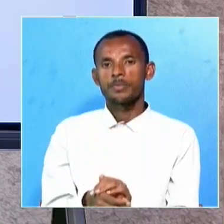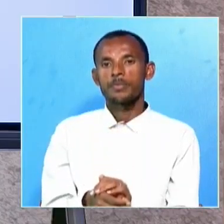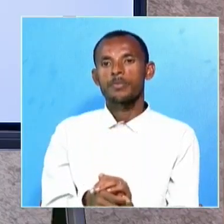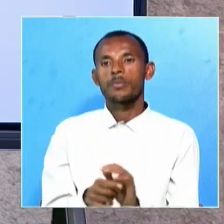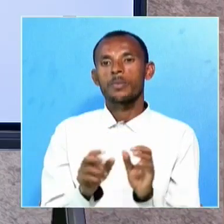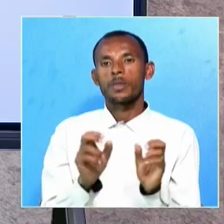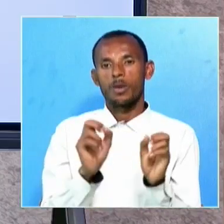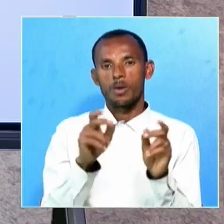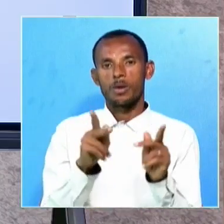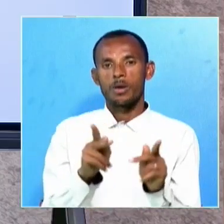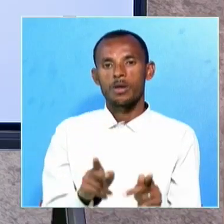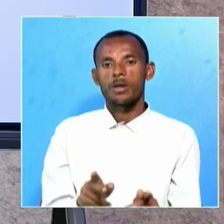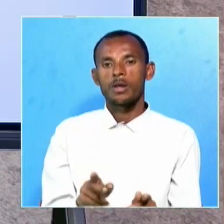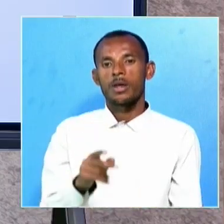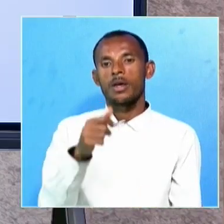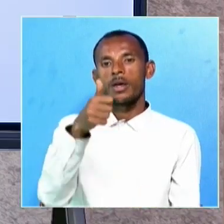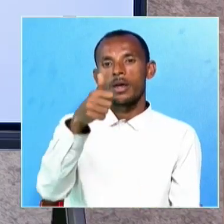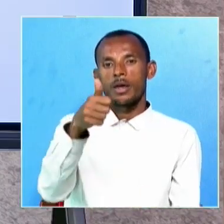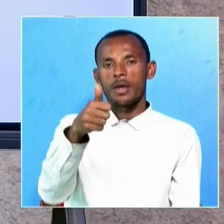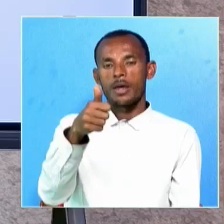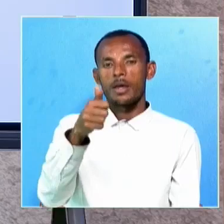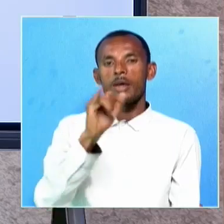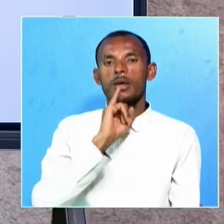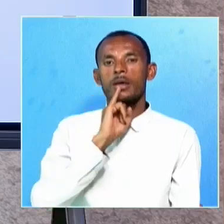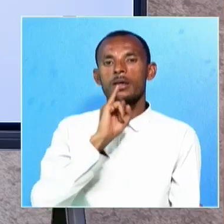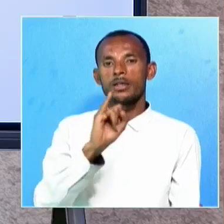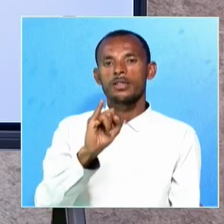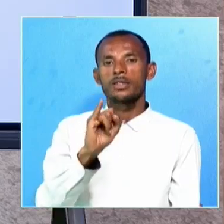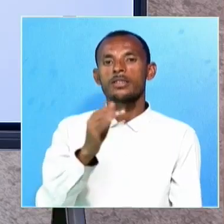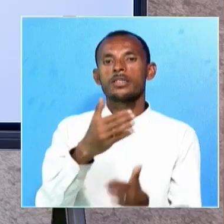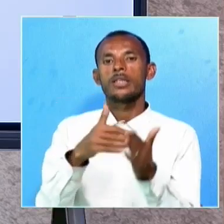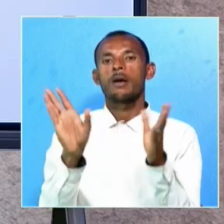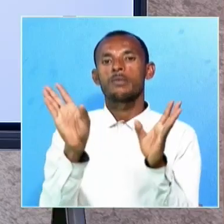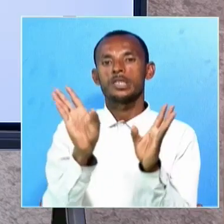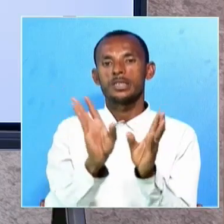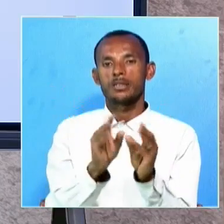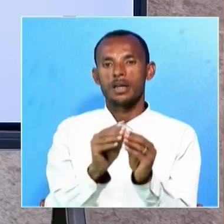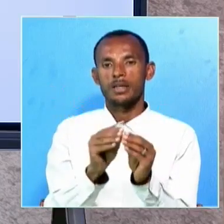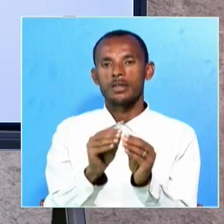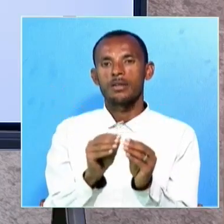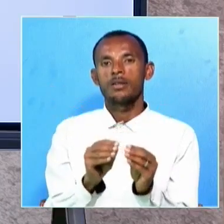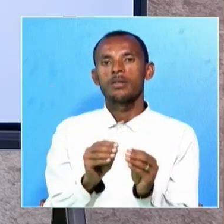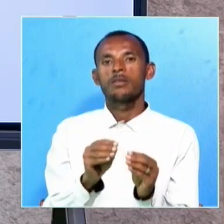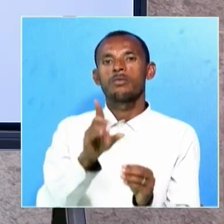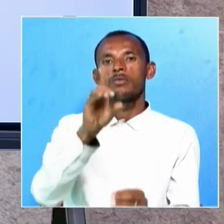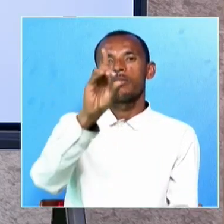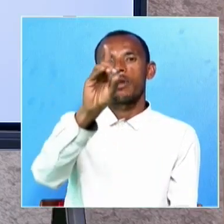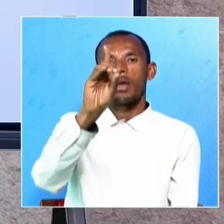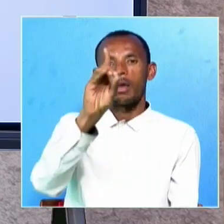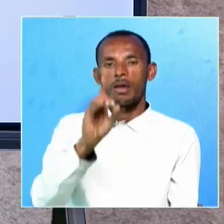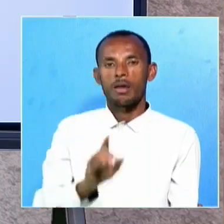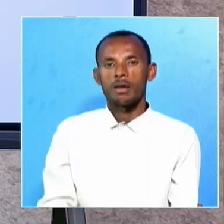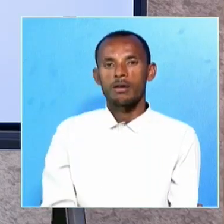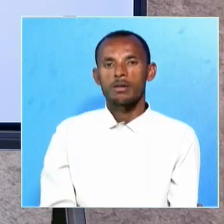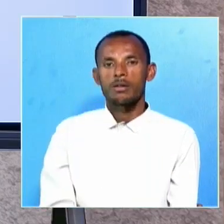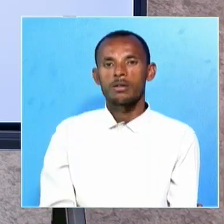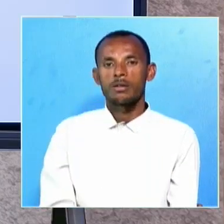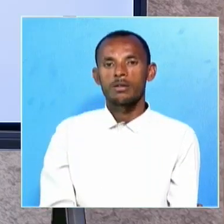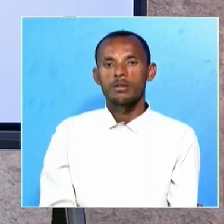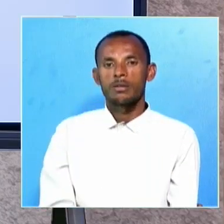Okay. A is a subset of D.